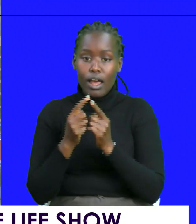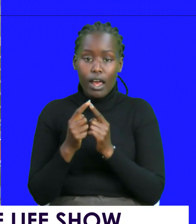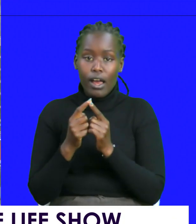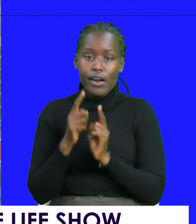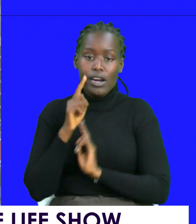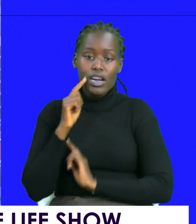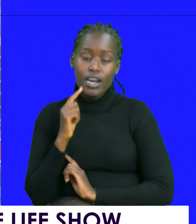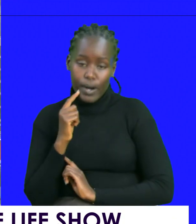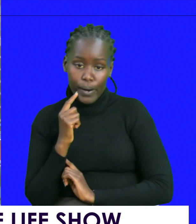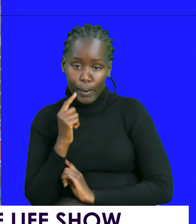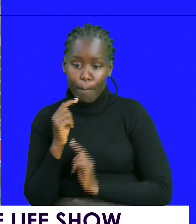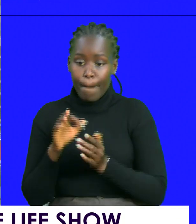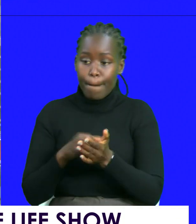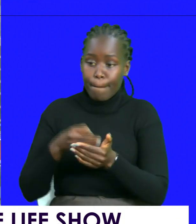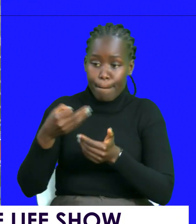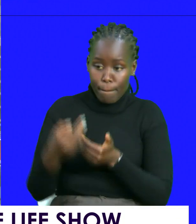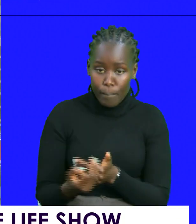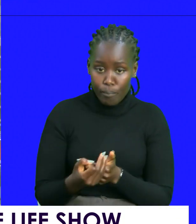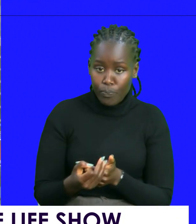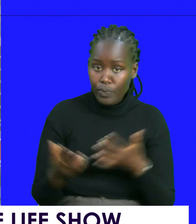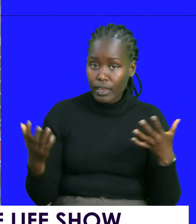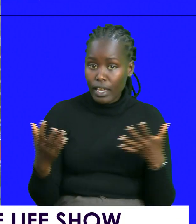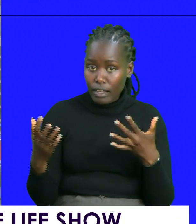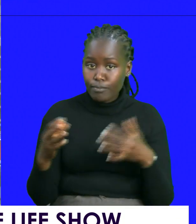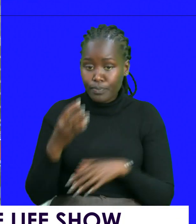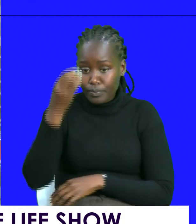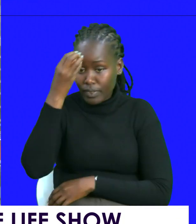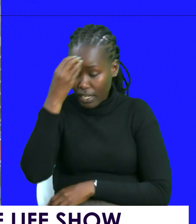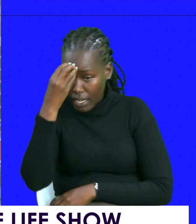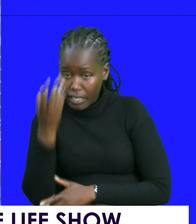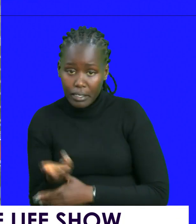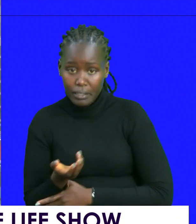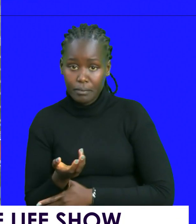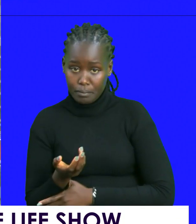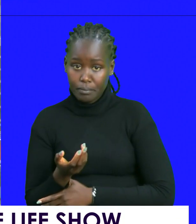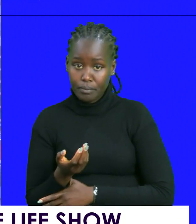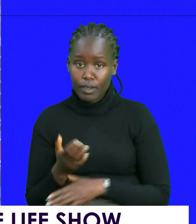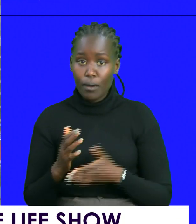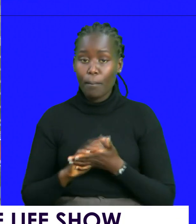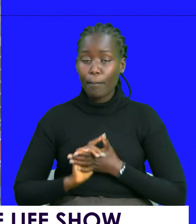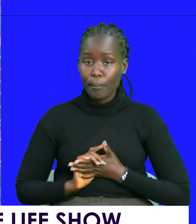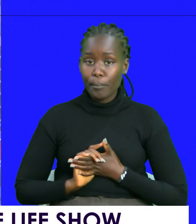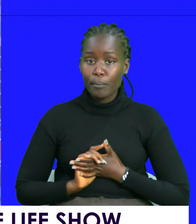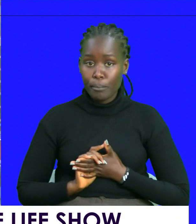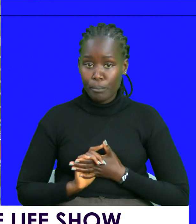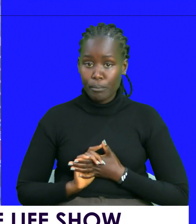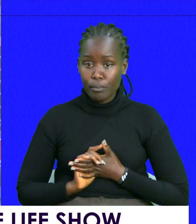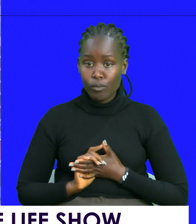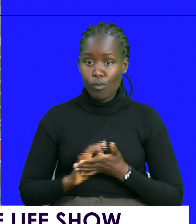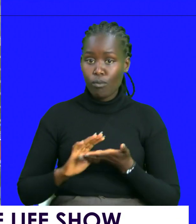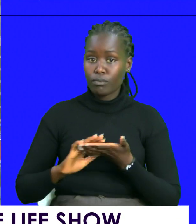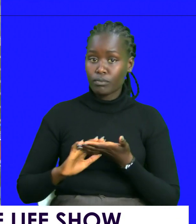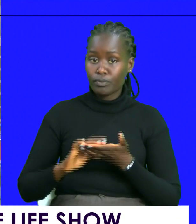lust. I was to fall in that incident of anger, or to fall in that incident of being malicious to a colleague or